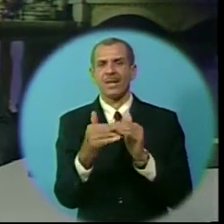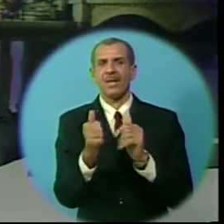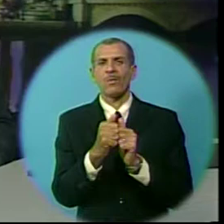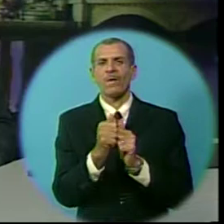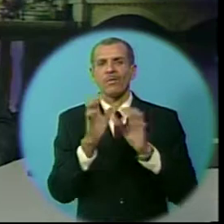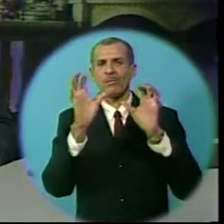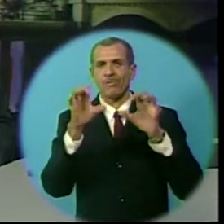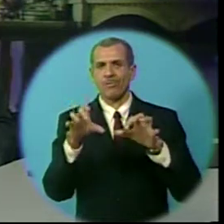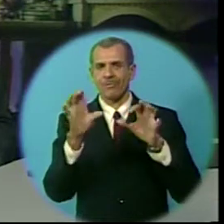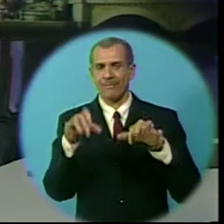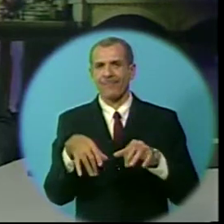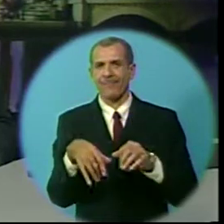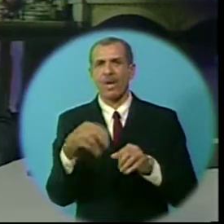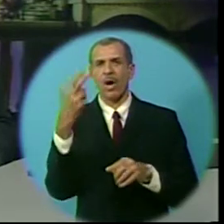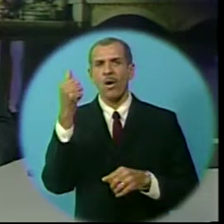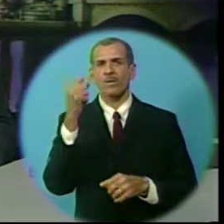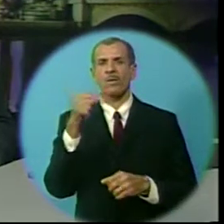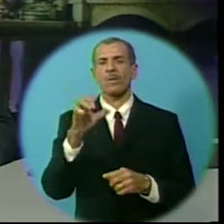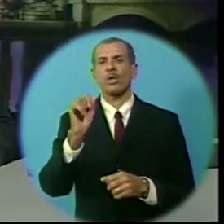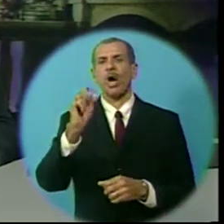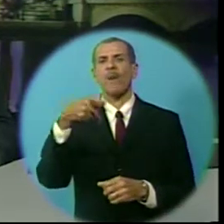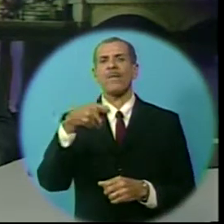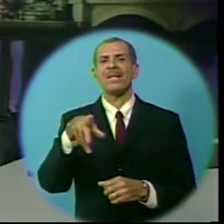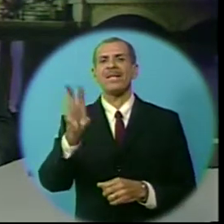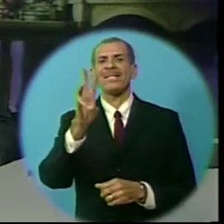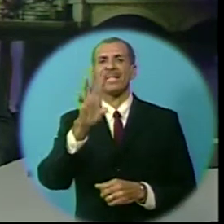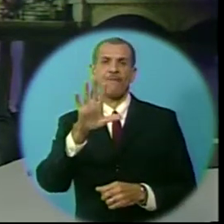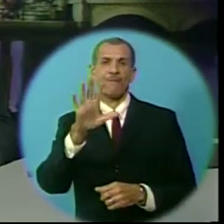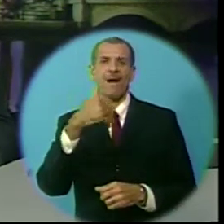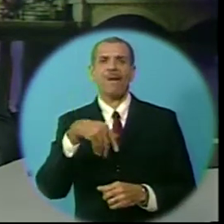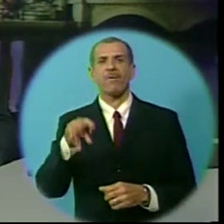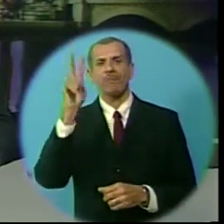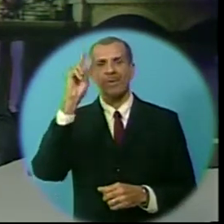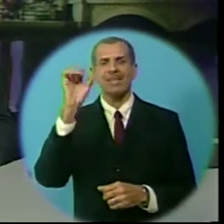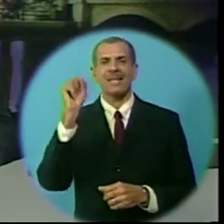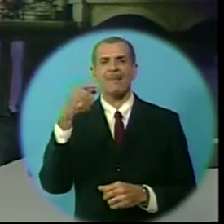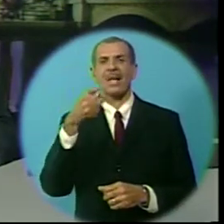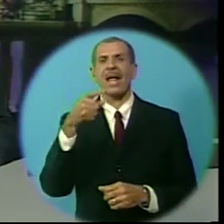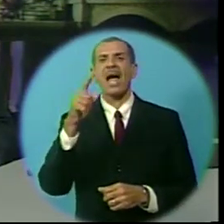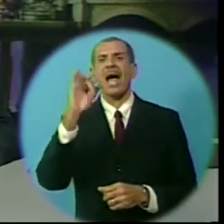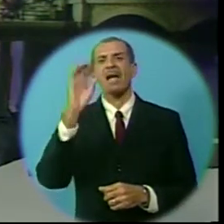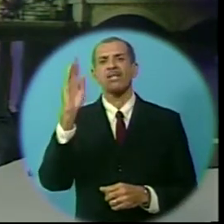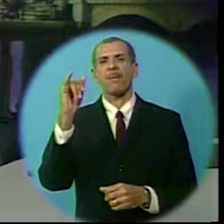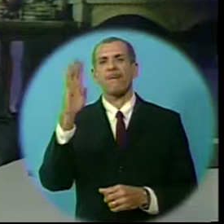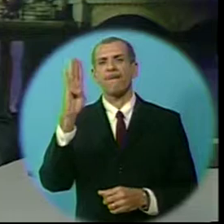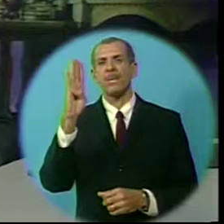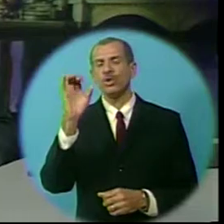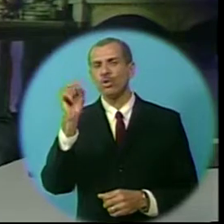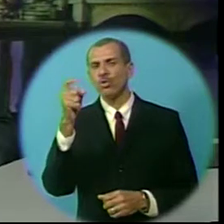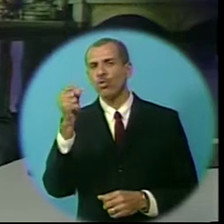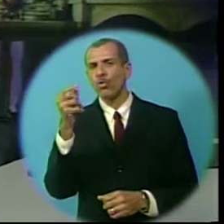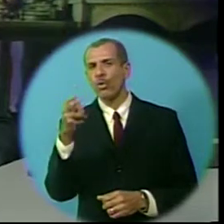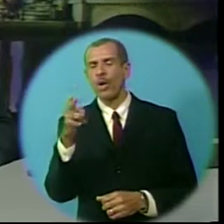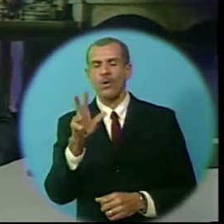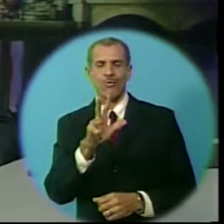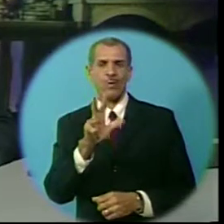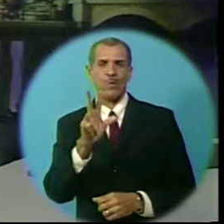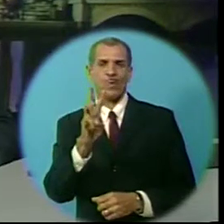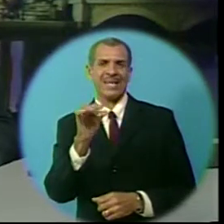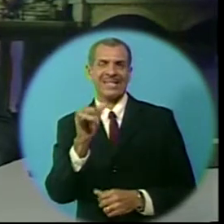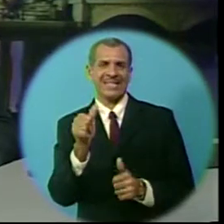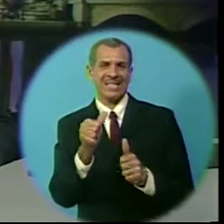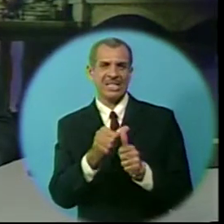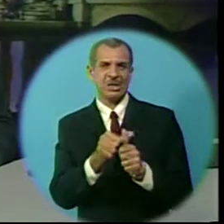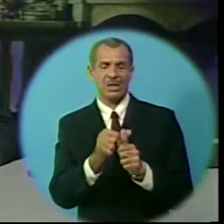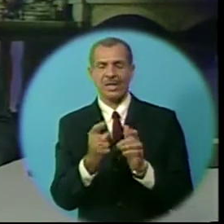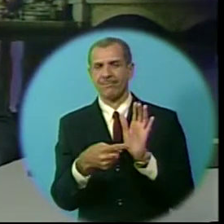rain breaks. Horace Miller top scored with 65, while Virasamy Permaul and Davinja Bishu took 3 wickets each. Now, here are the highlights